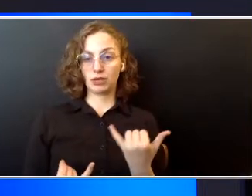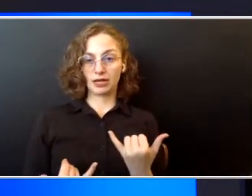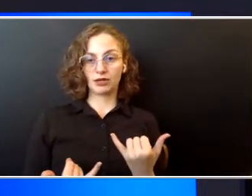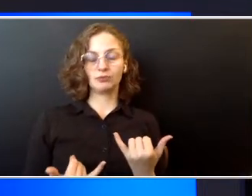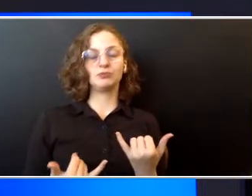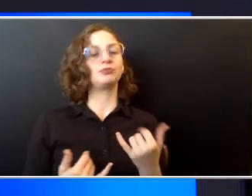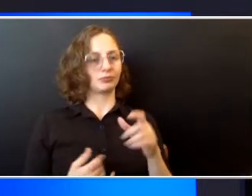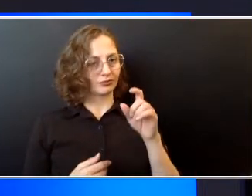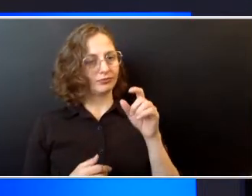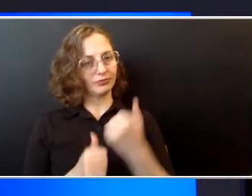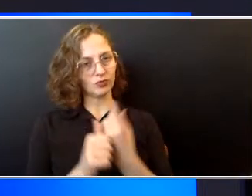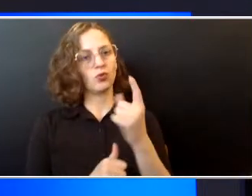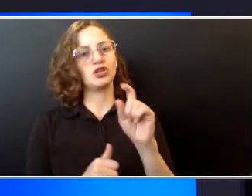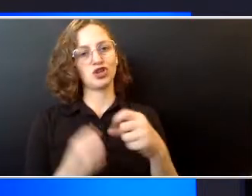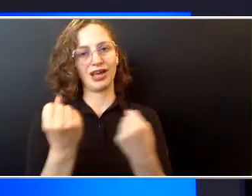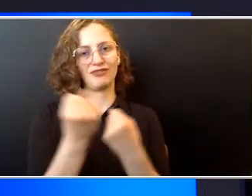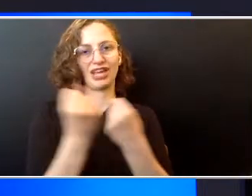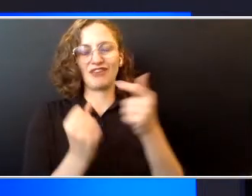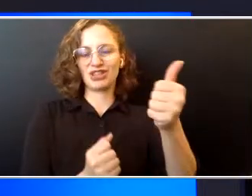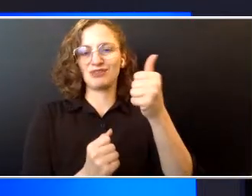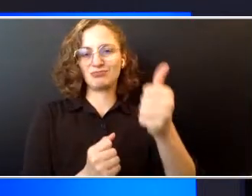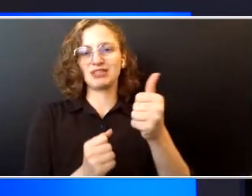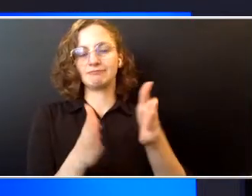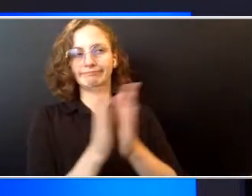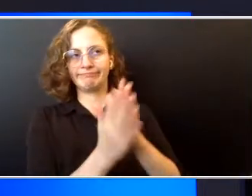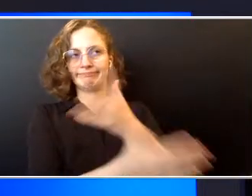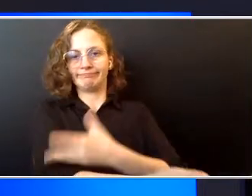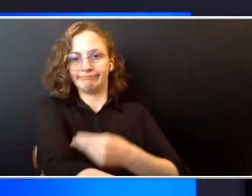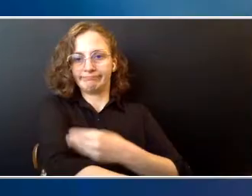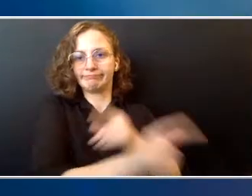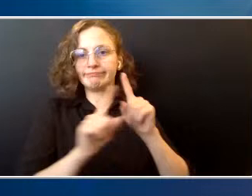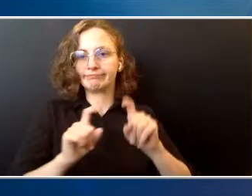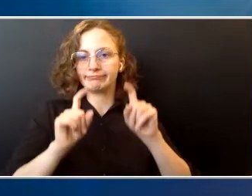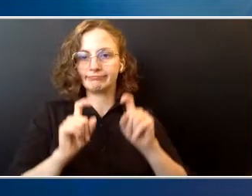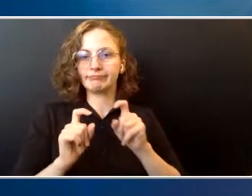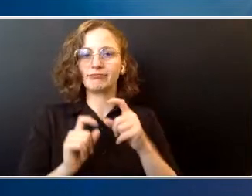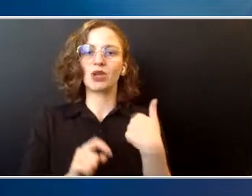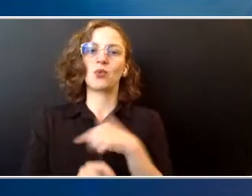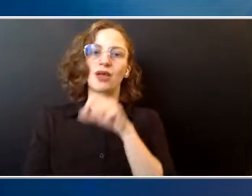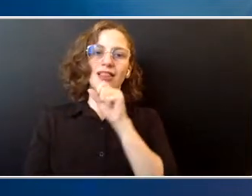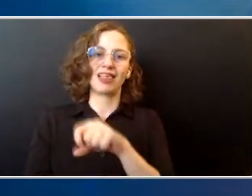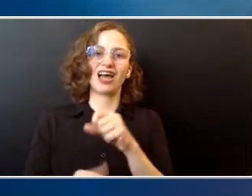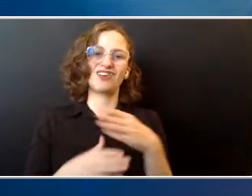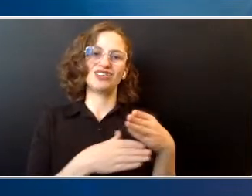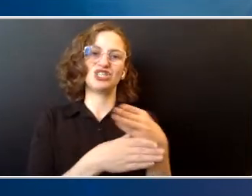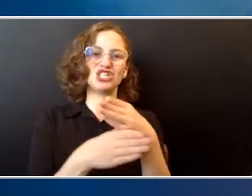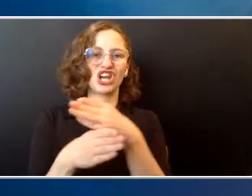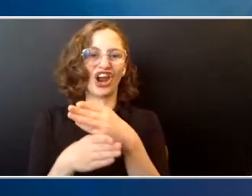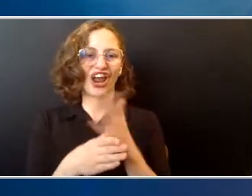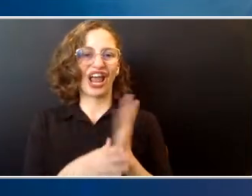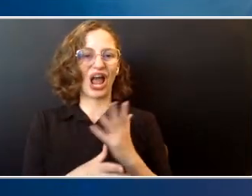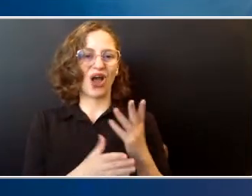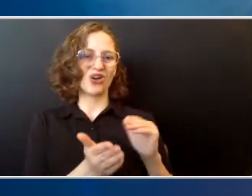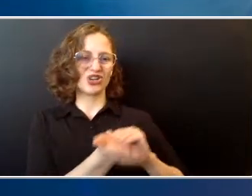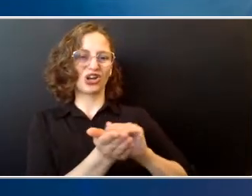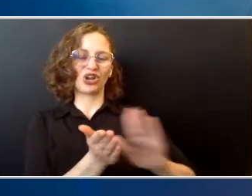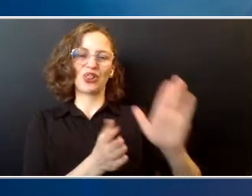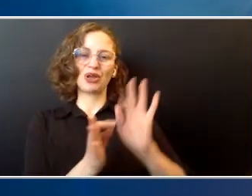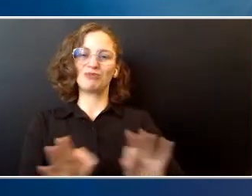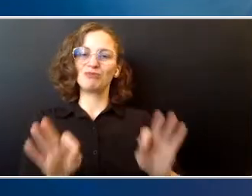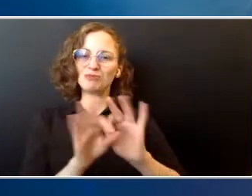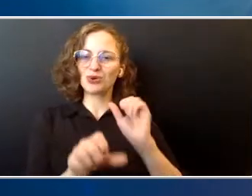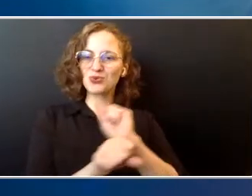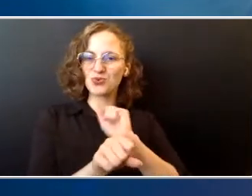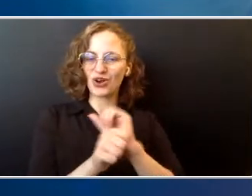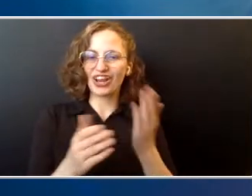get tested. We love sharing the incredible work that our doctors do right here at the health system, like Dr. Love and Dr. Moriarty, but we also love showing